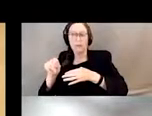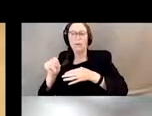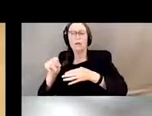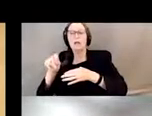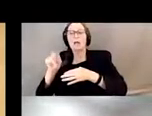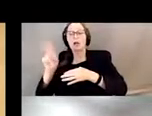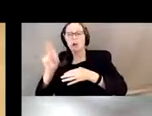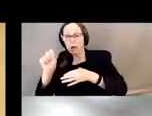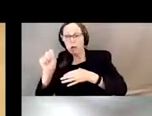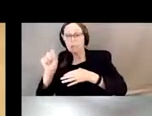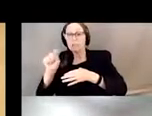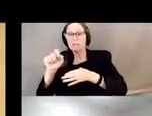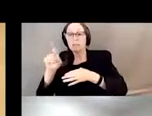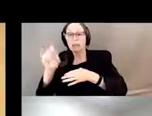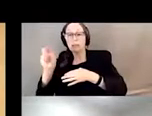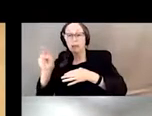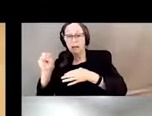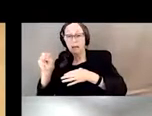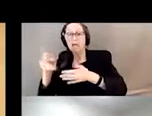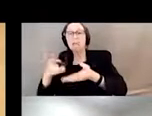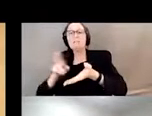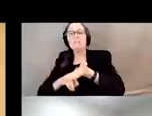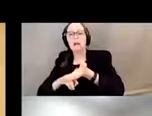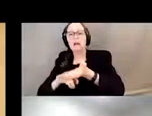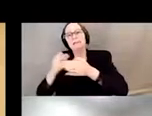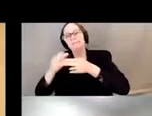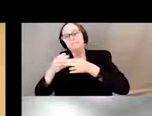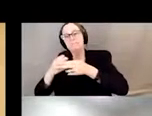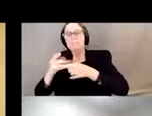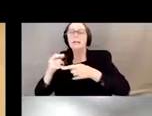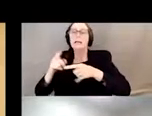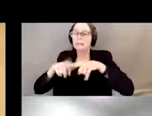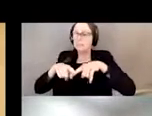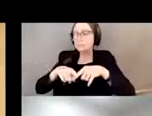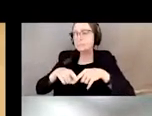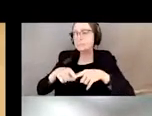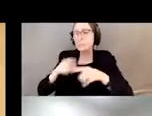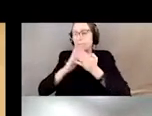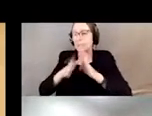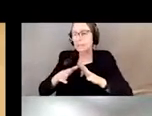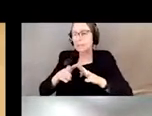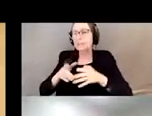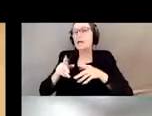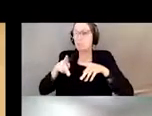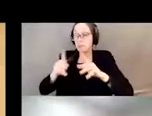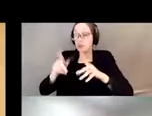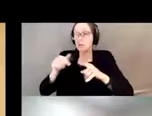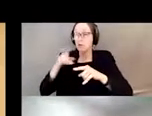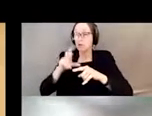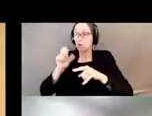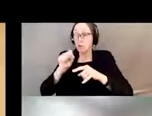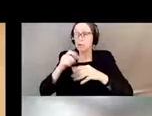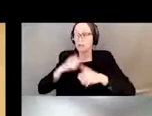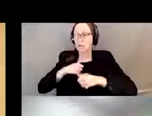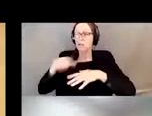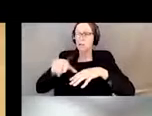Taliban signed a conditional peace agreement, which allows the United States forces to withdraw from Afghanistan, and the Taliban